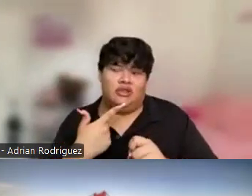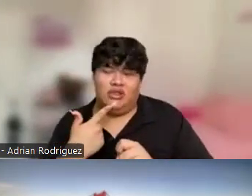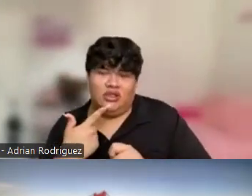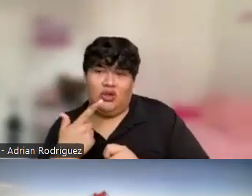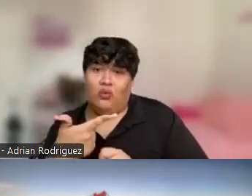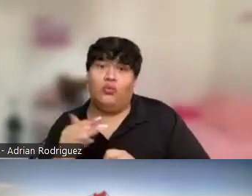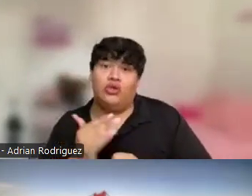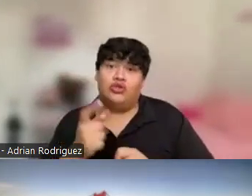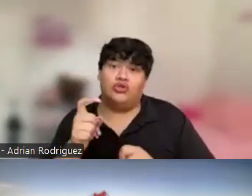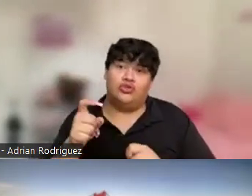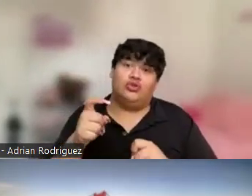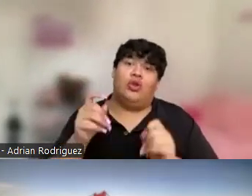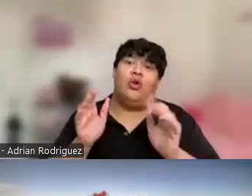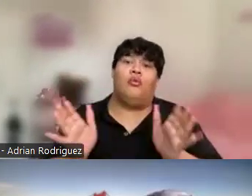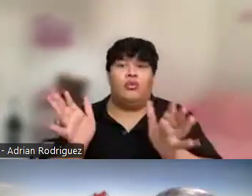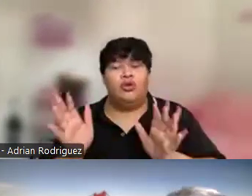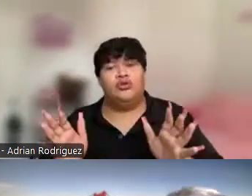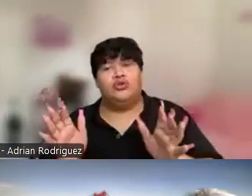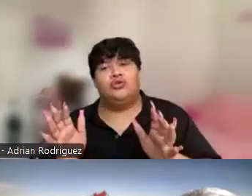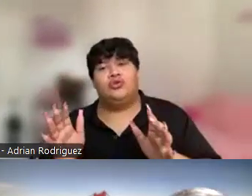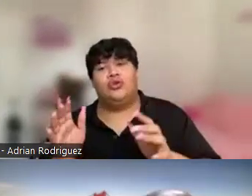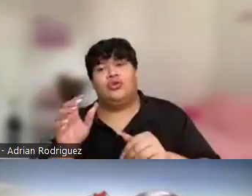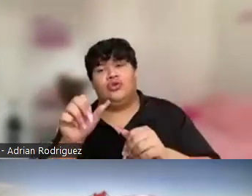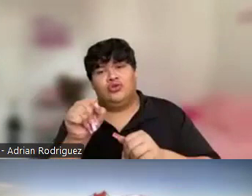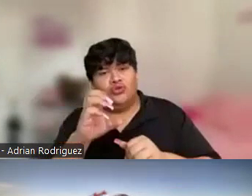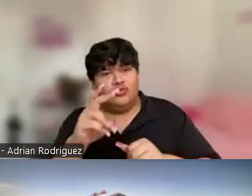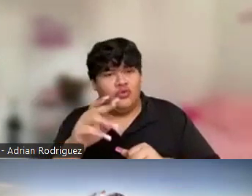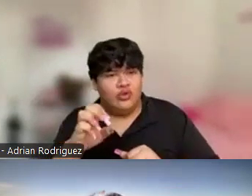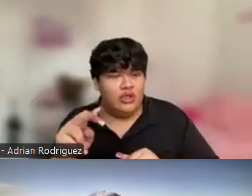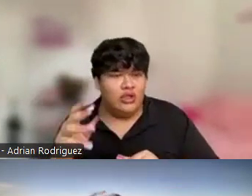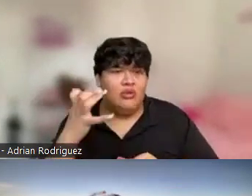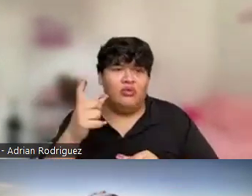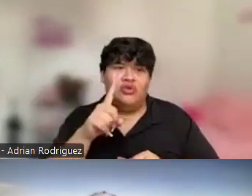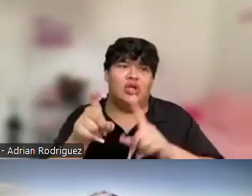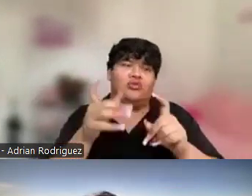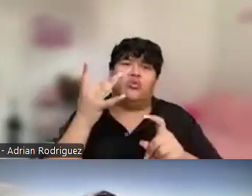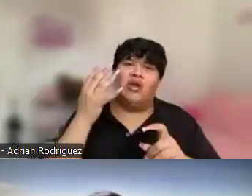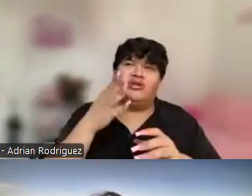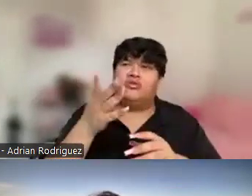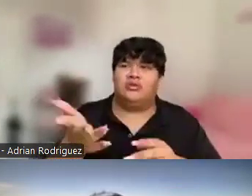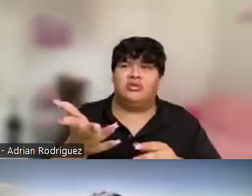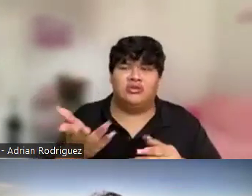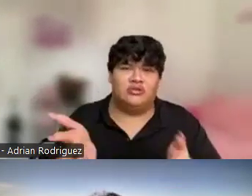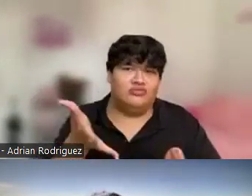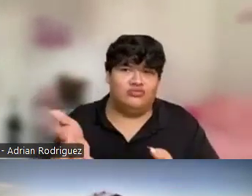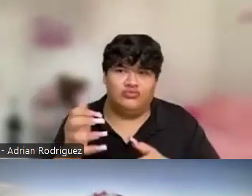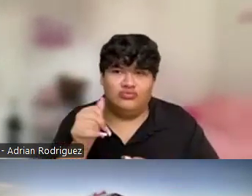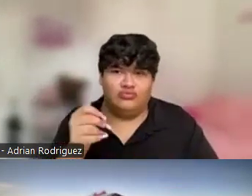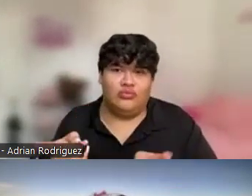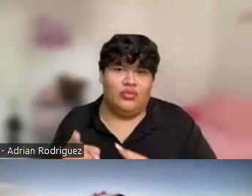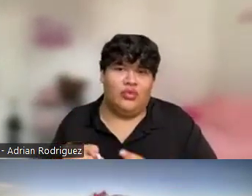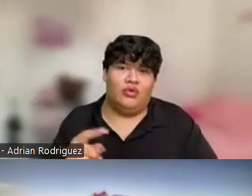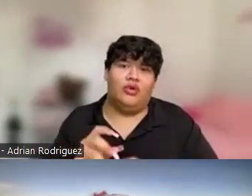we should, just push screening. I'm saying we ought to ask the question, why, if it's available, it's not happening.